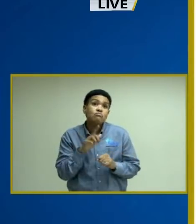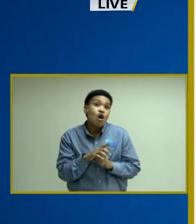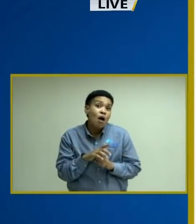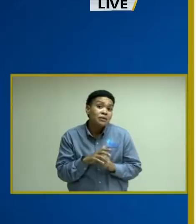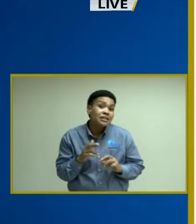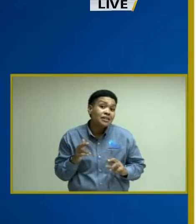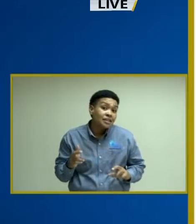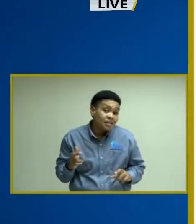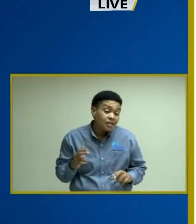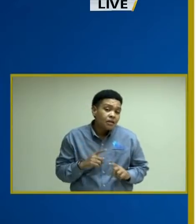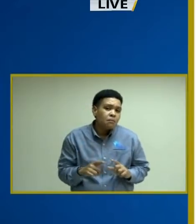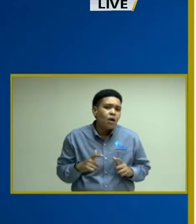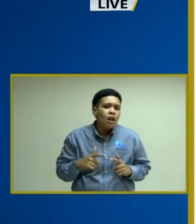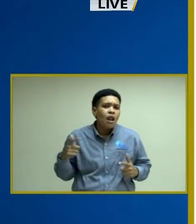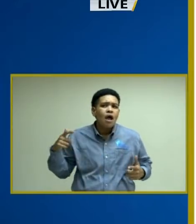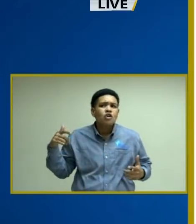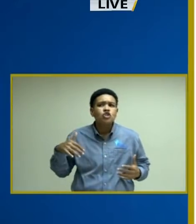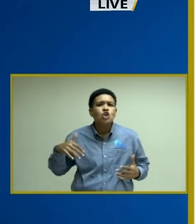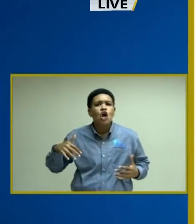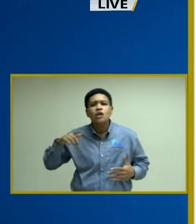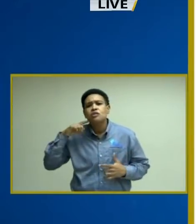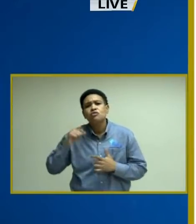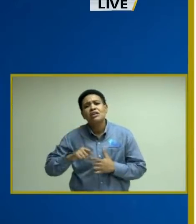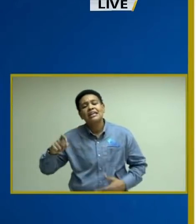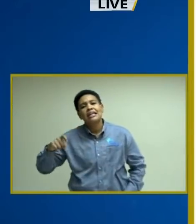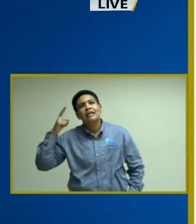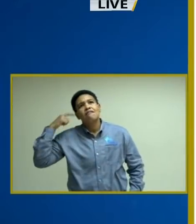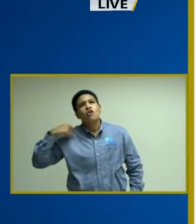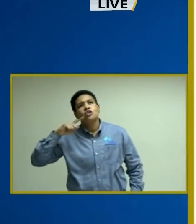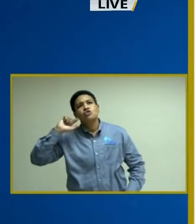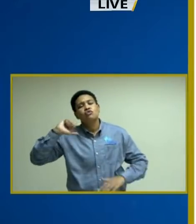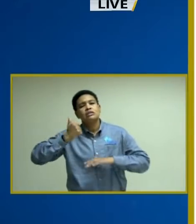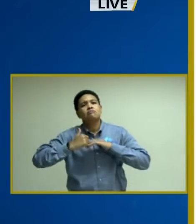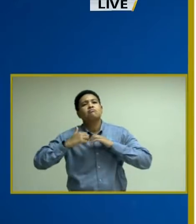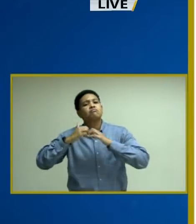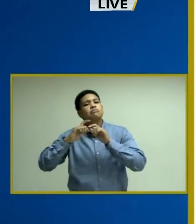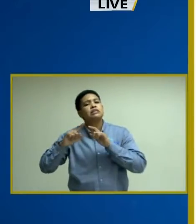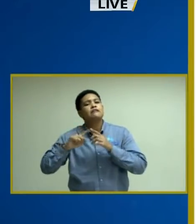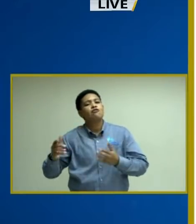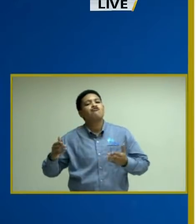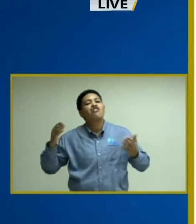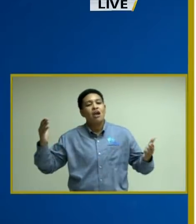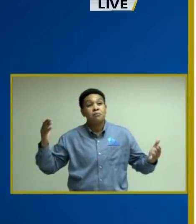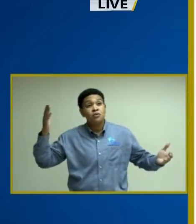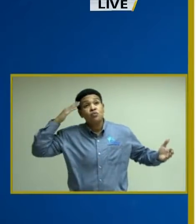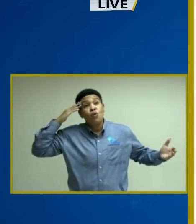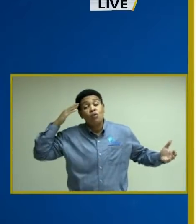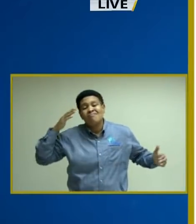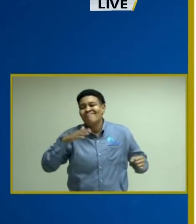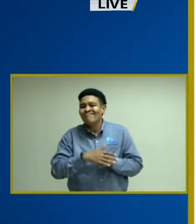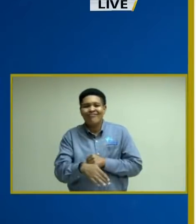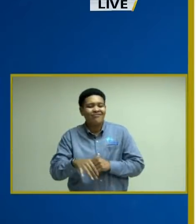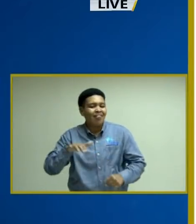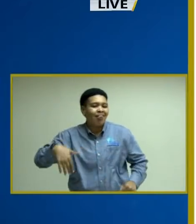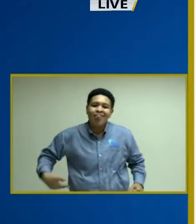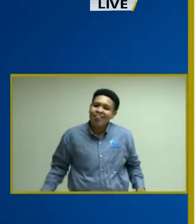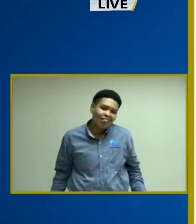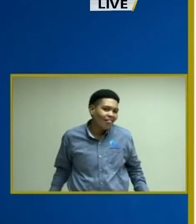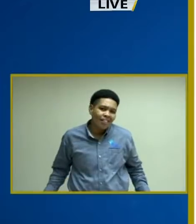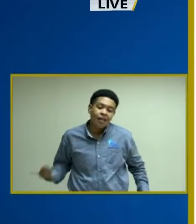but larger studies are needed for us to formulate recommendations. And we expect that